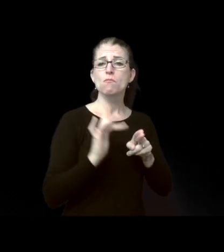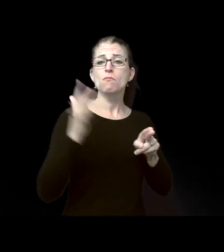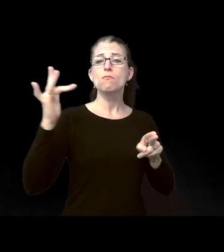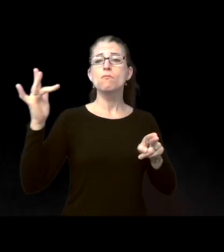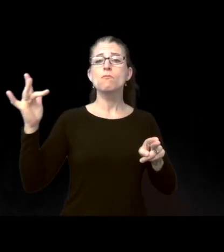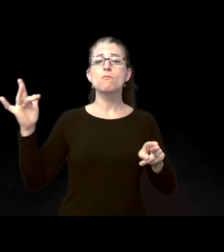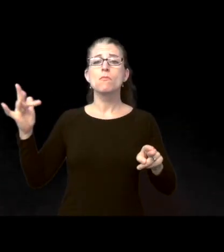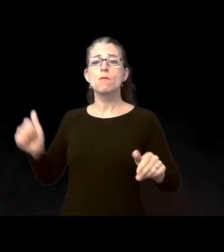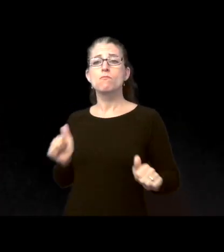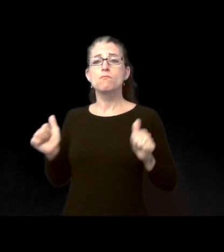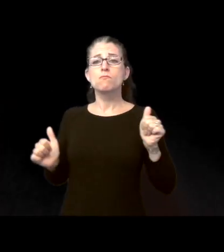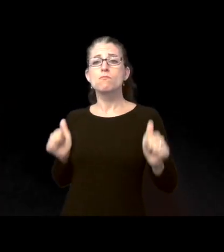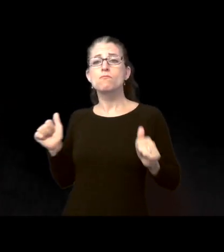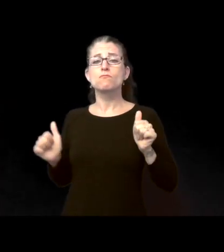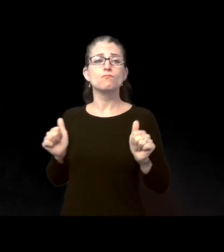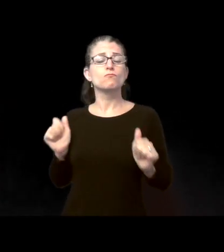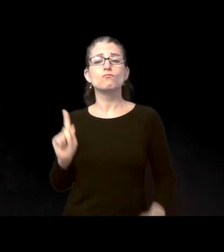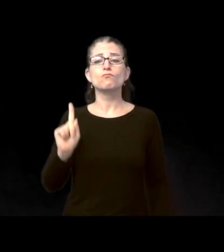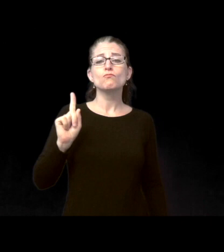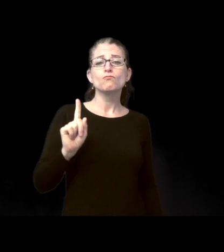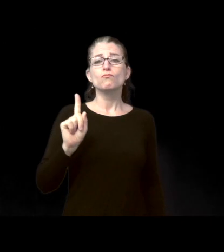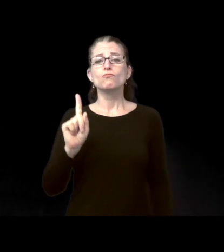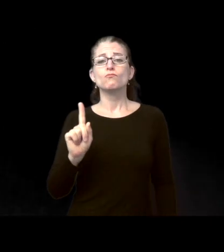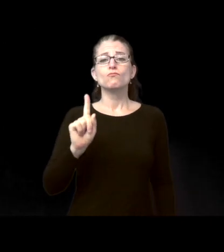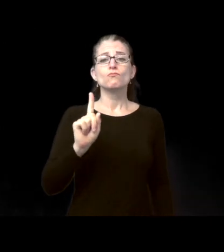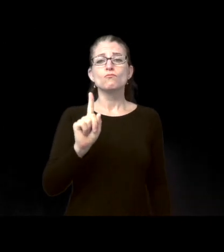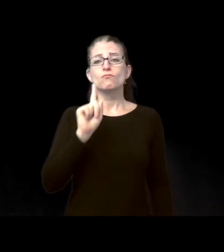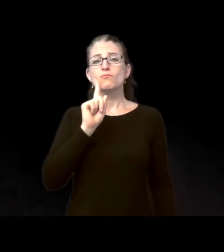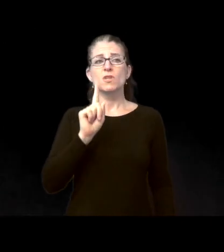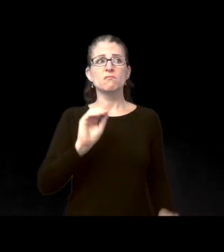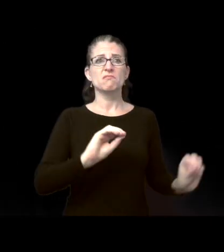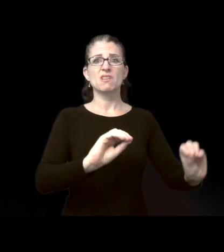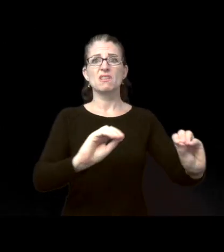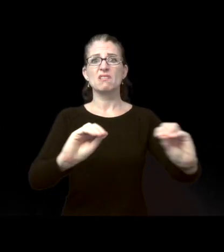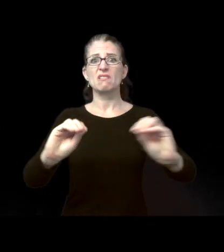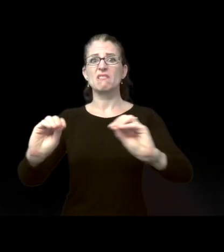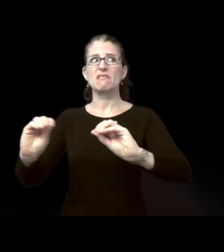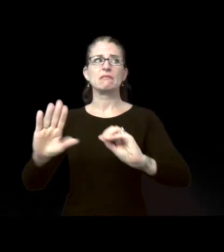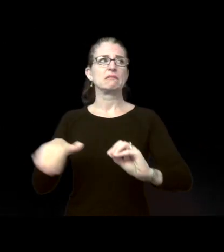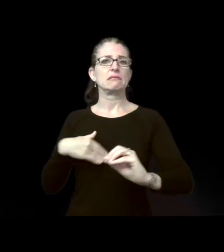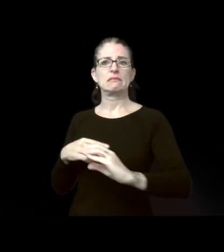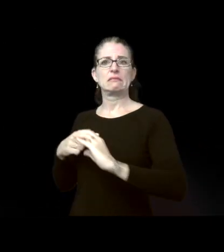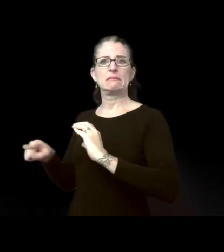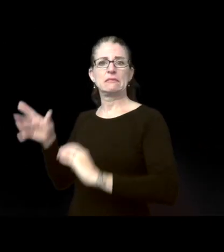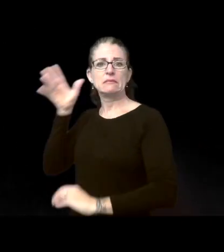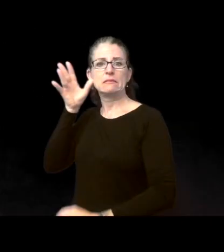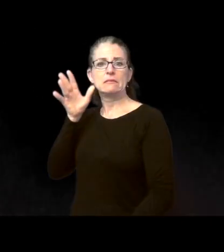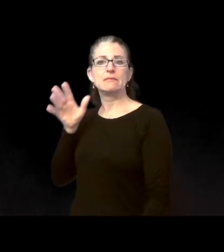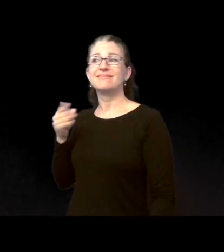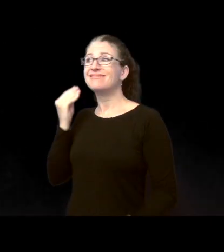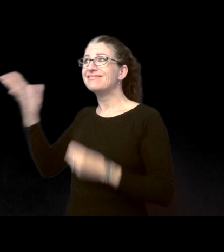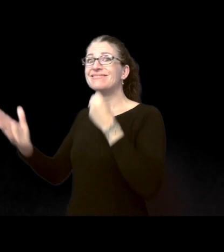York with all of my rep and all of my pep in tow. And it's really mad, and I emailed